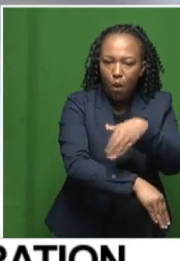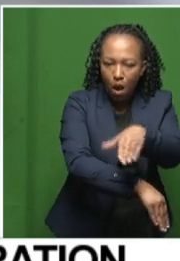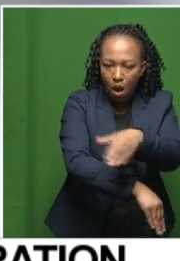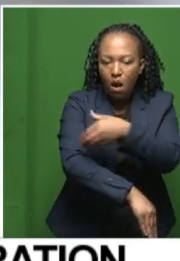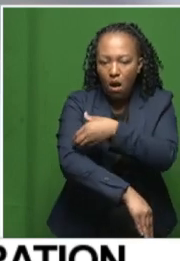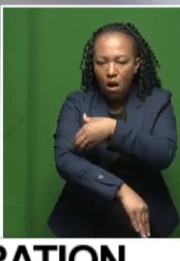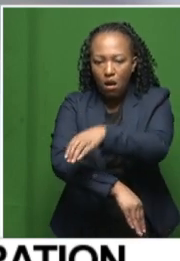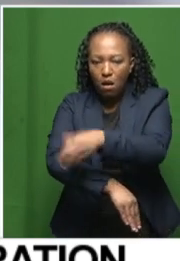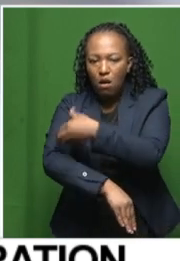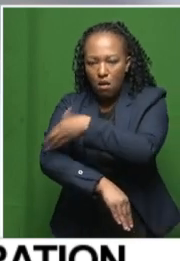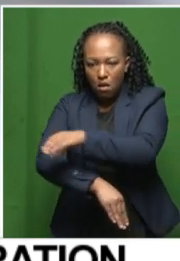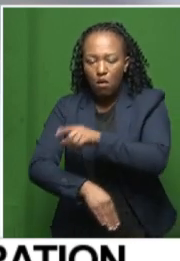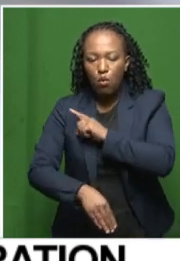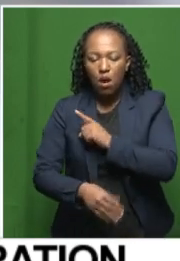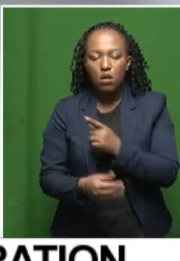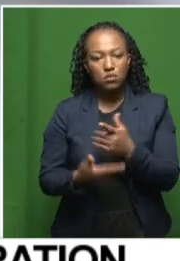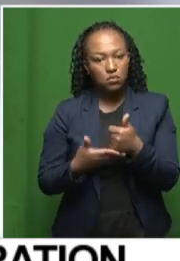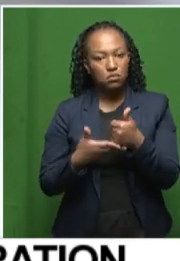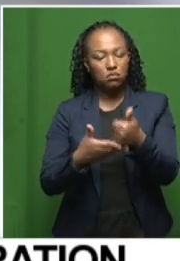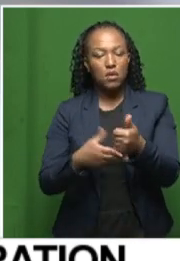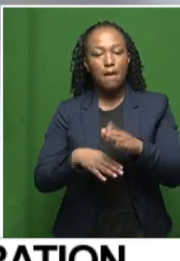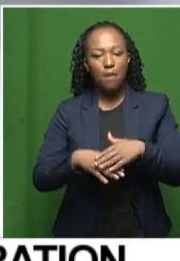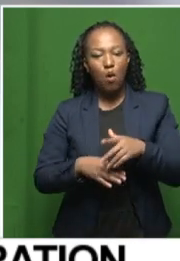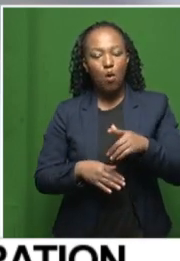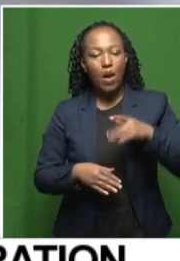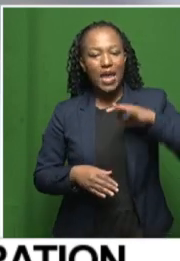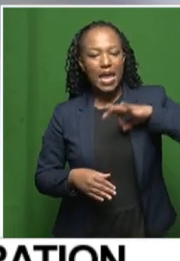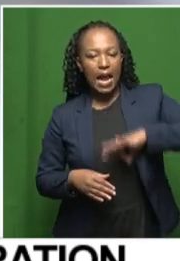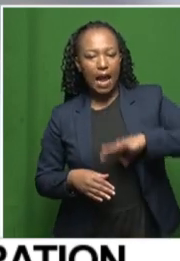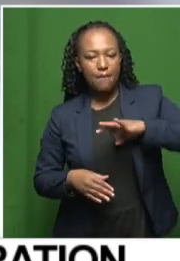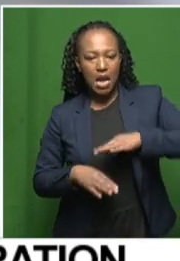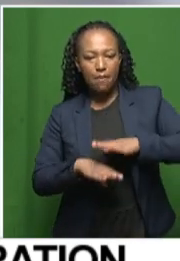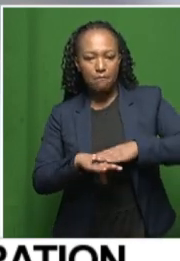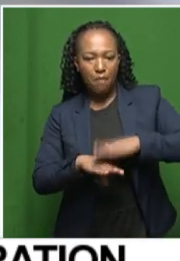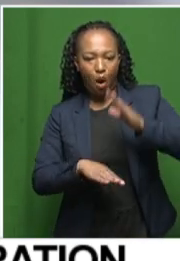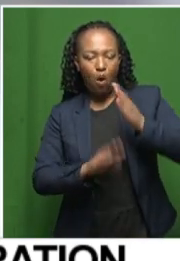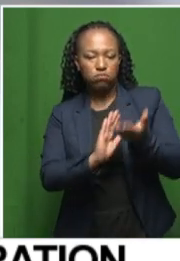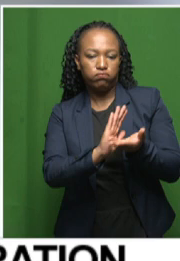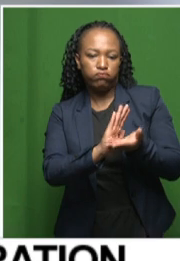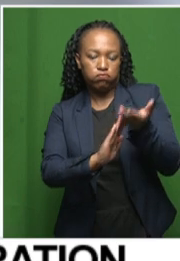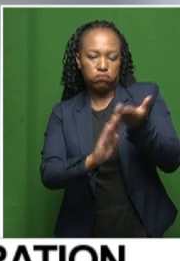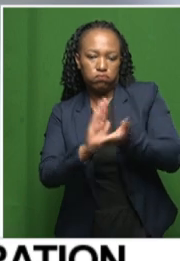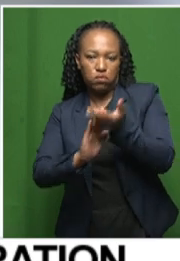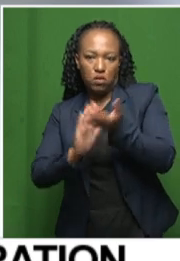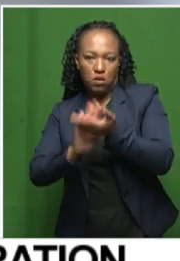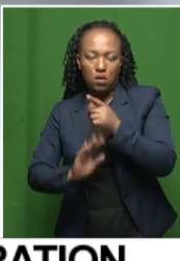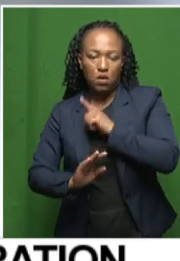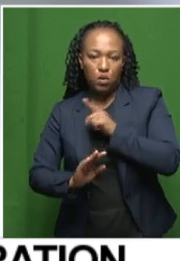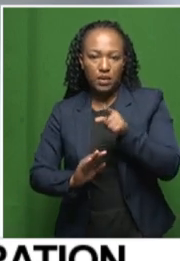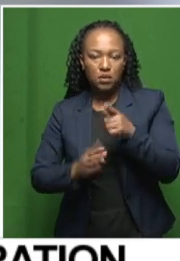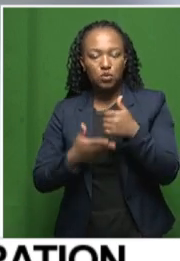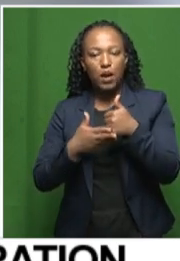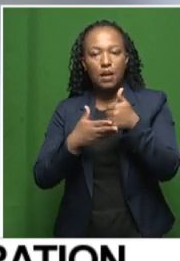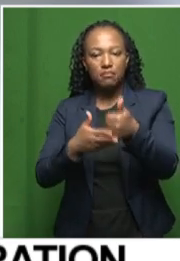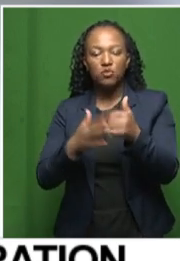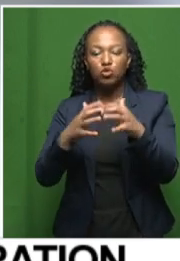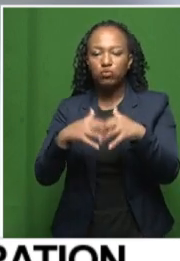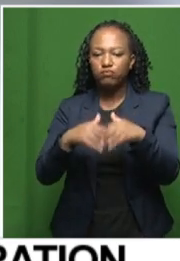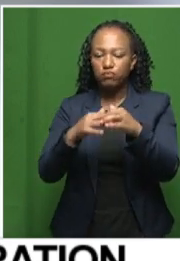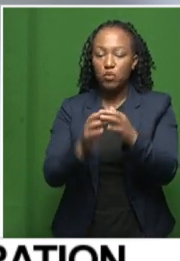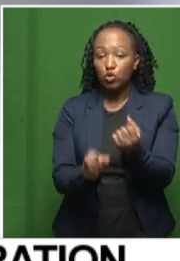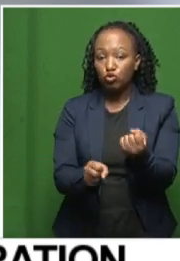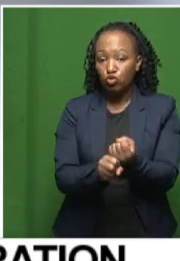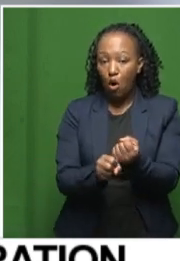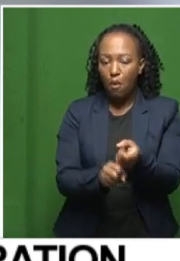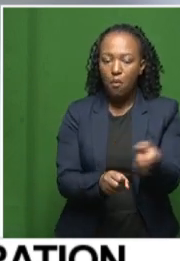ability to increase their incomes, they are also, creating or being a catalyst to creating jobs that